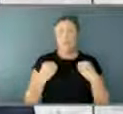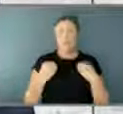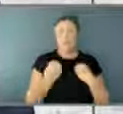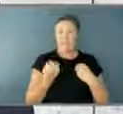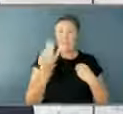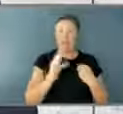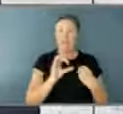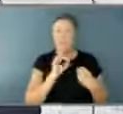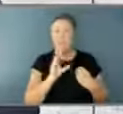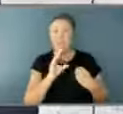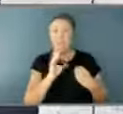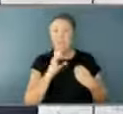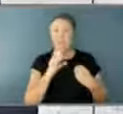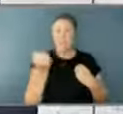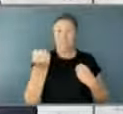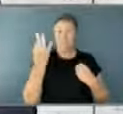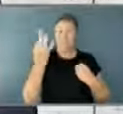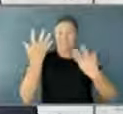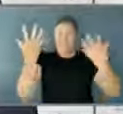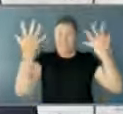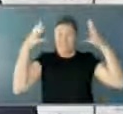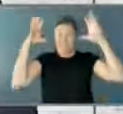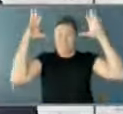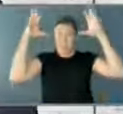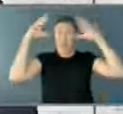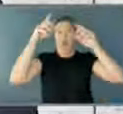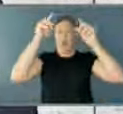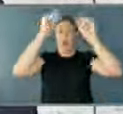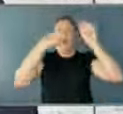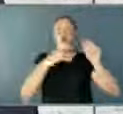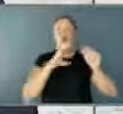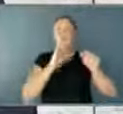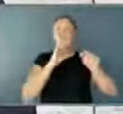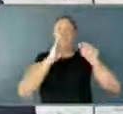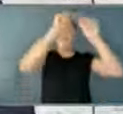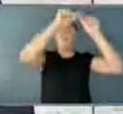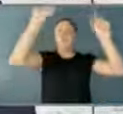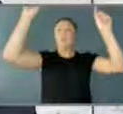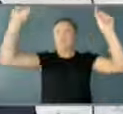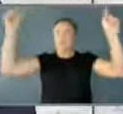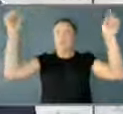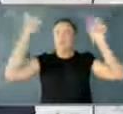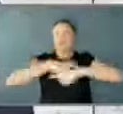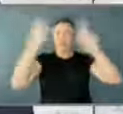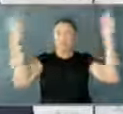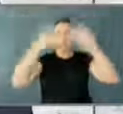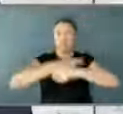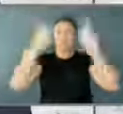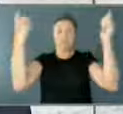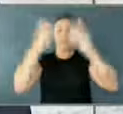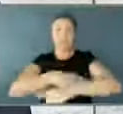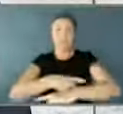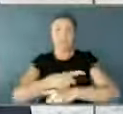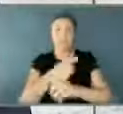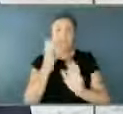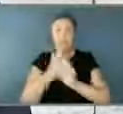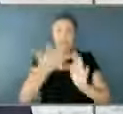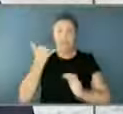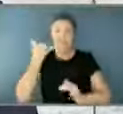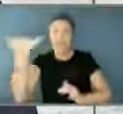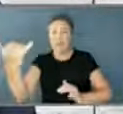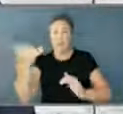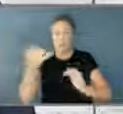network, including 800 poles and 100 transformers, and there are disruptions to telecommunications due